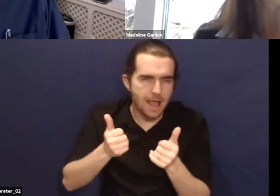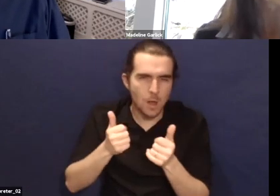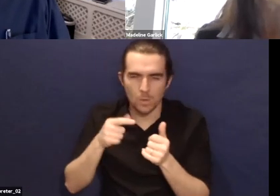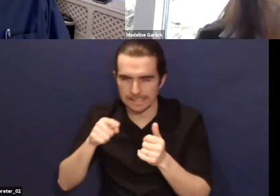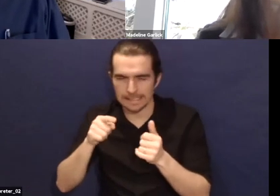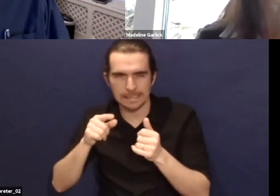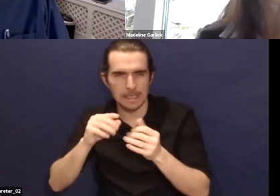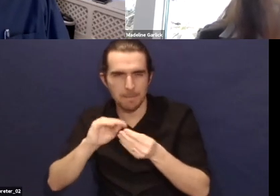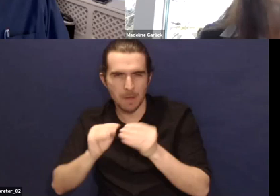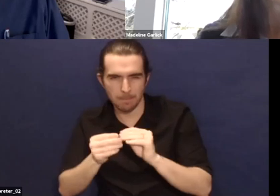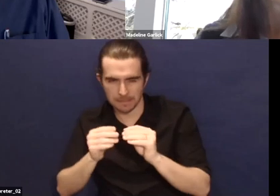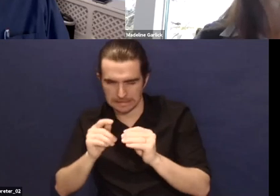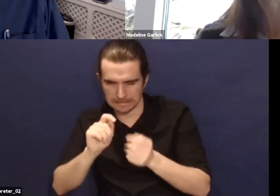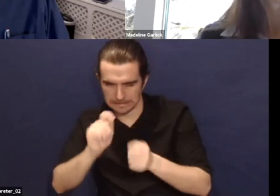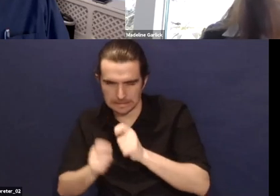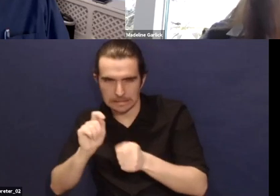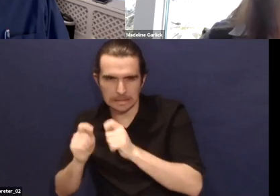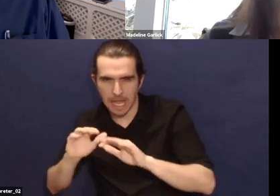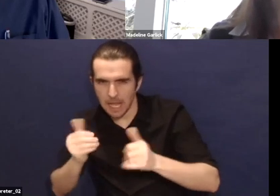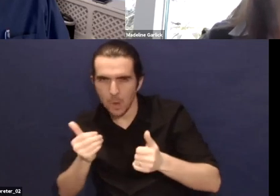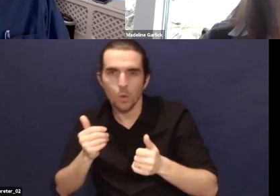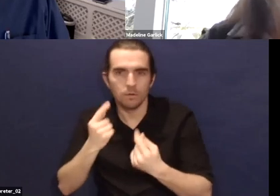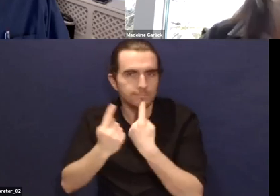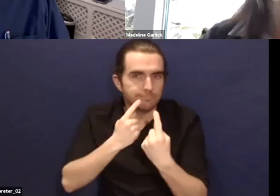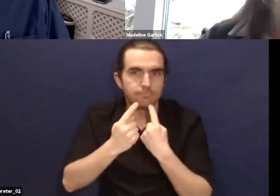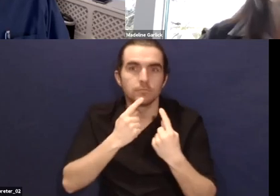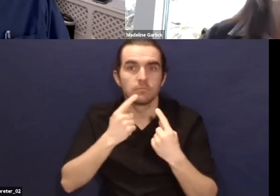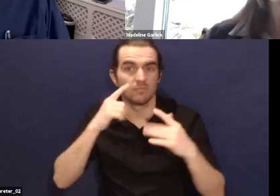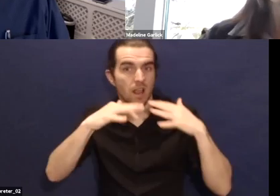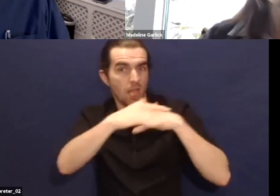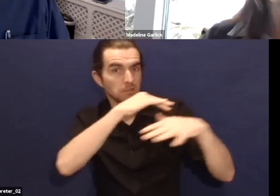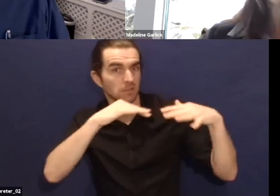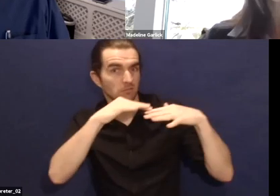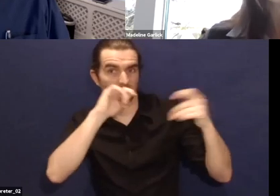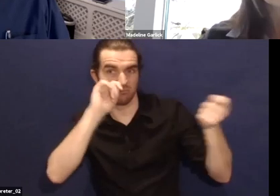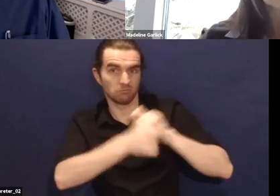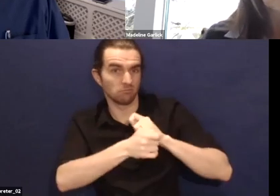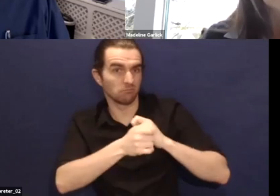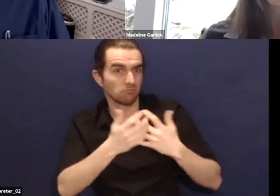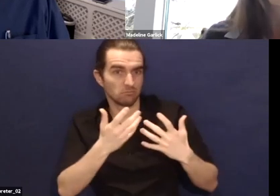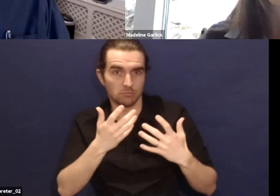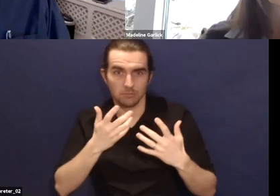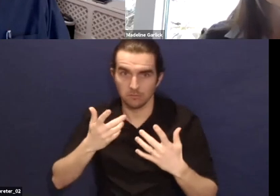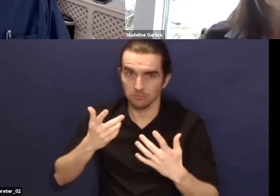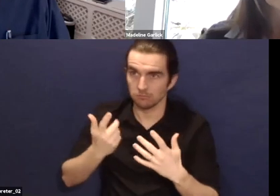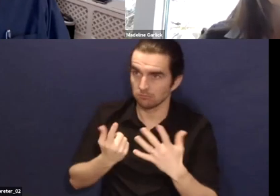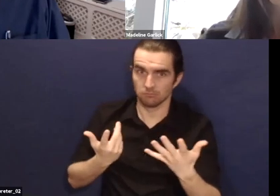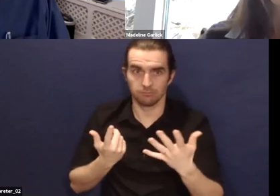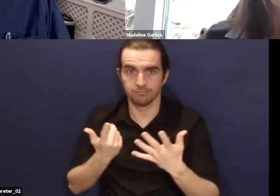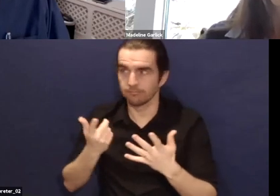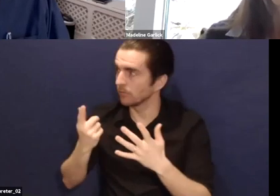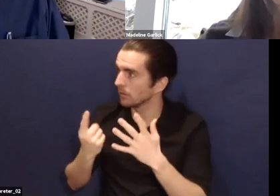us to be talking about when we look back at the last 70 years, but also at the challenges we're going to face in the years to come as UNHCR.